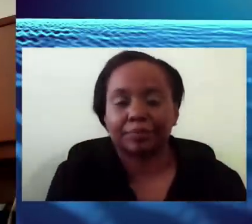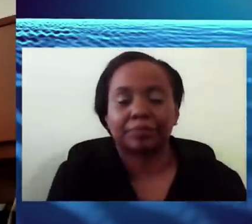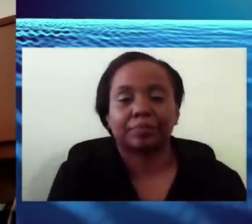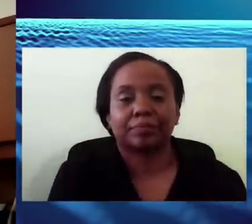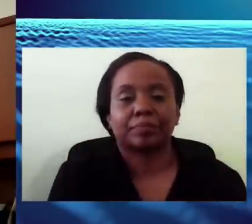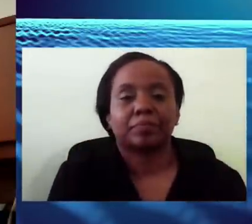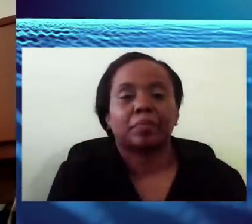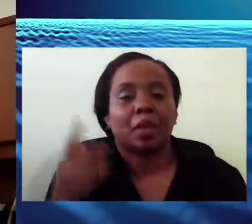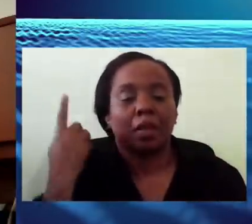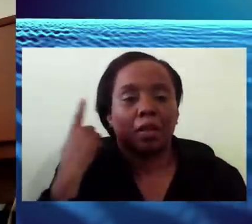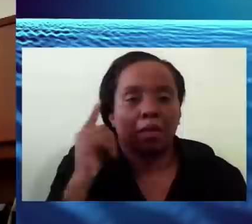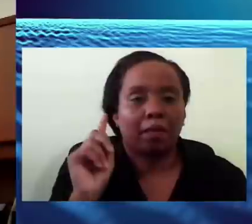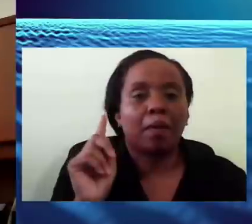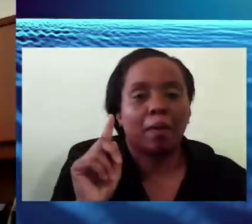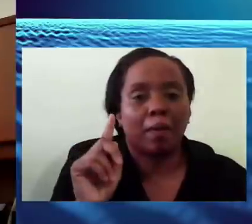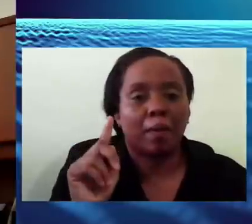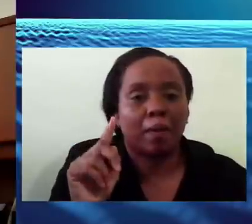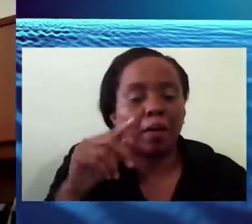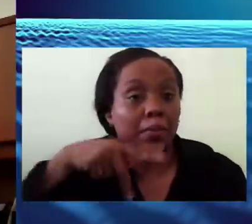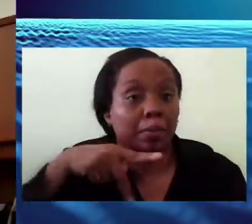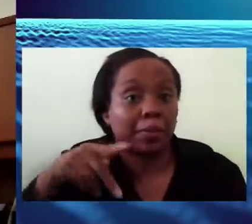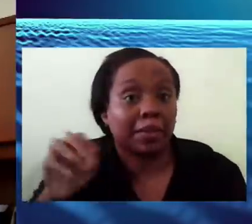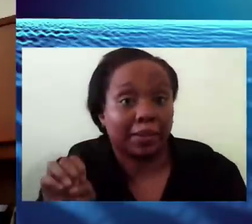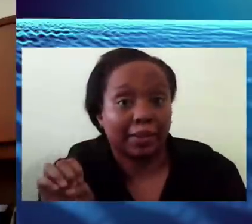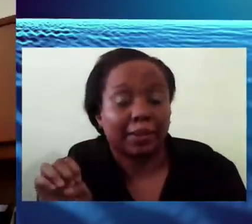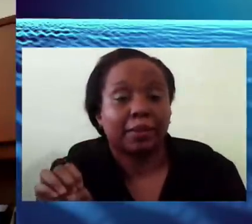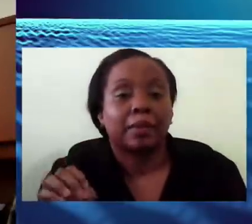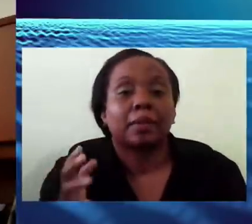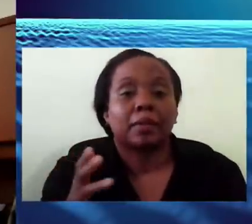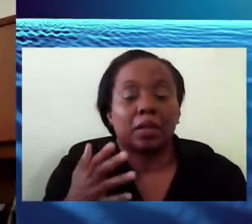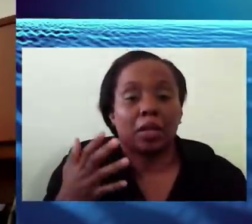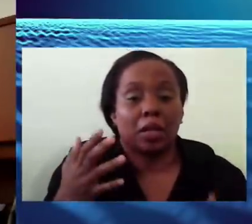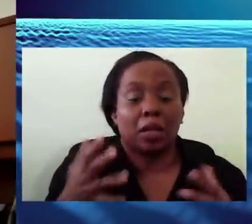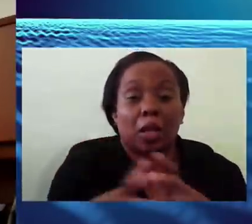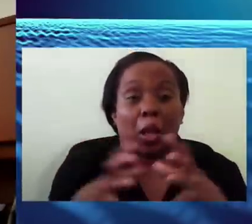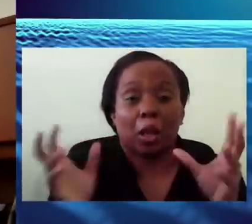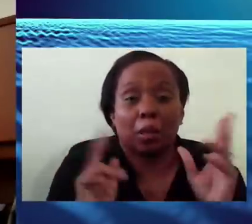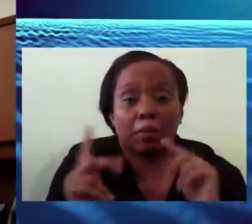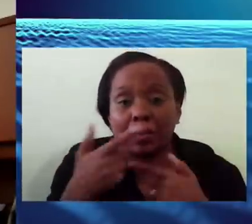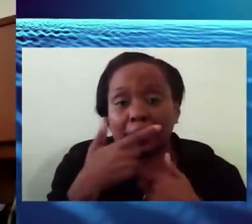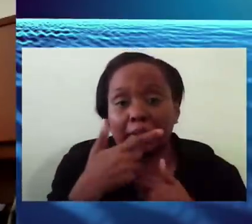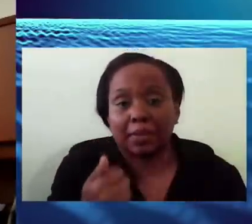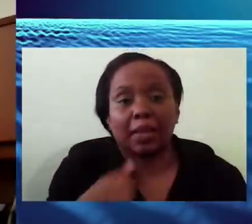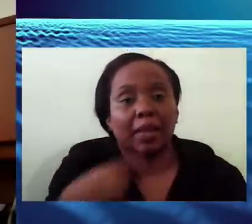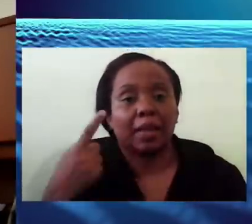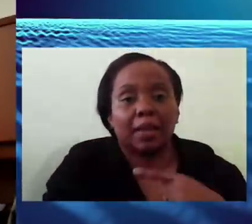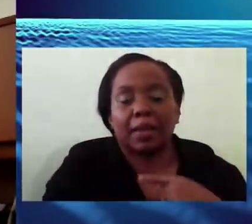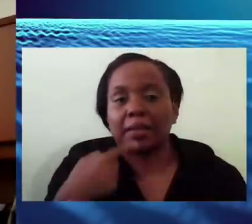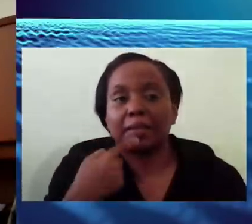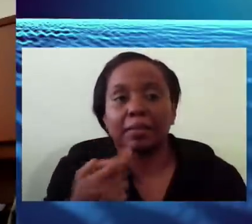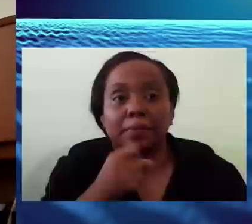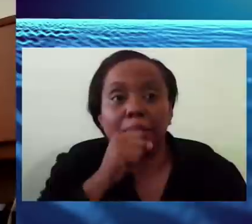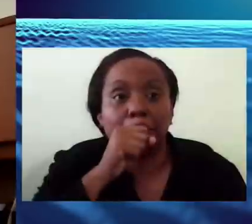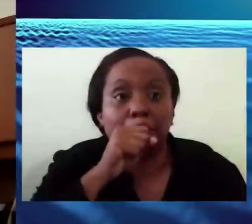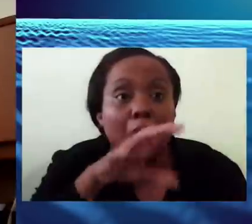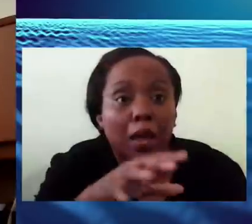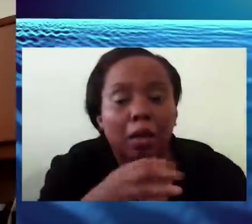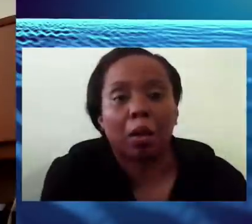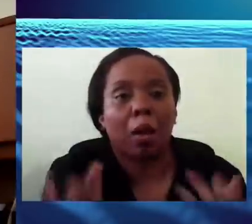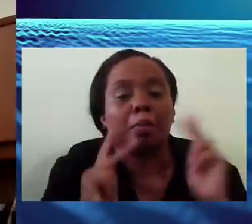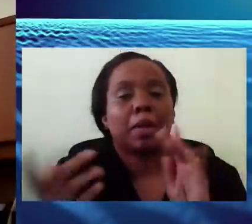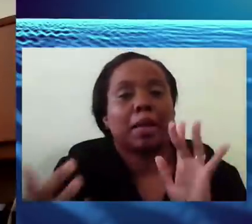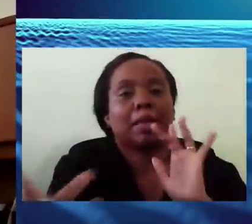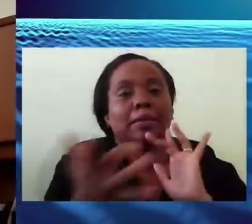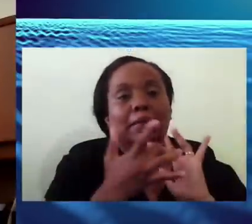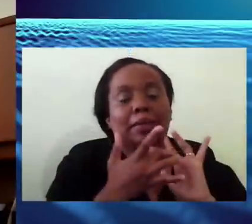Grantley Adams International Airport. In fact, it has been quite the opposite. I can't tell you how many people have been contacting us to say, what is the